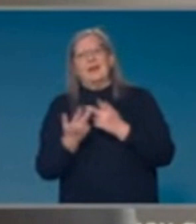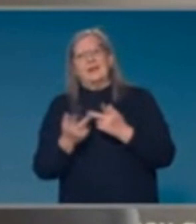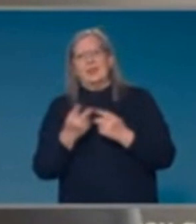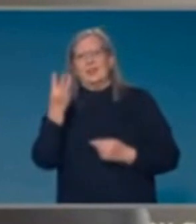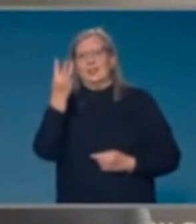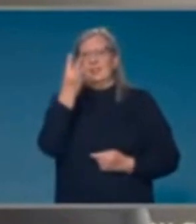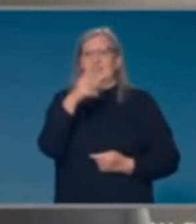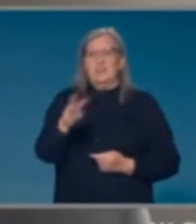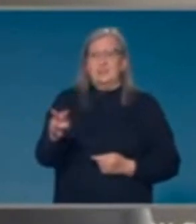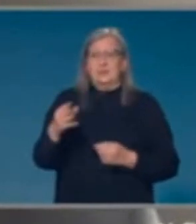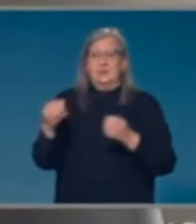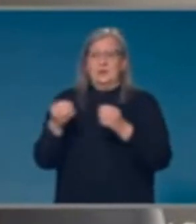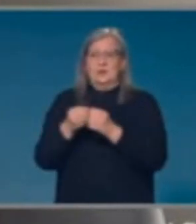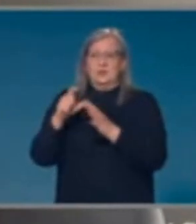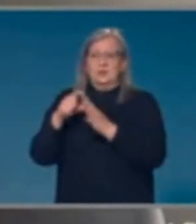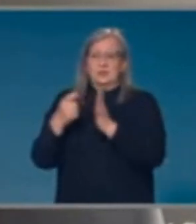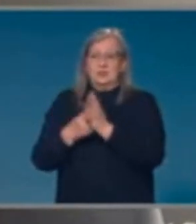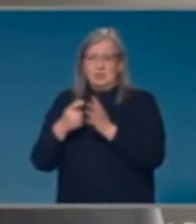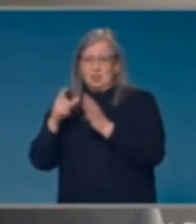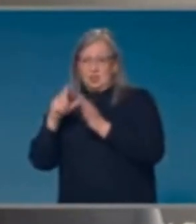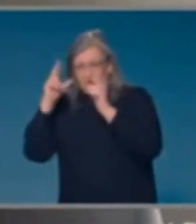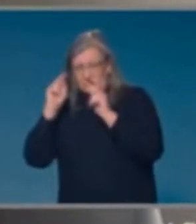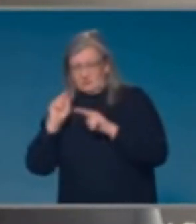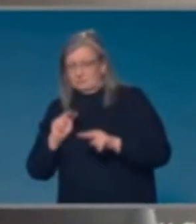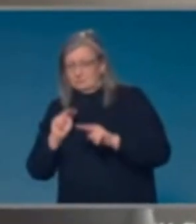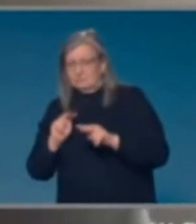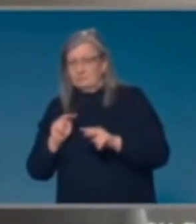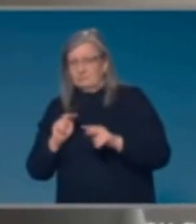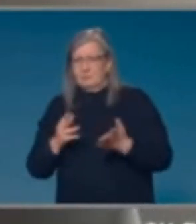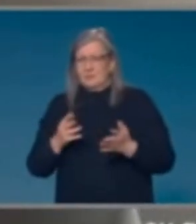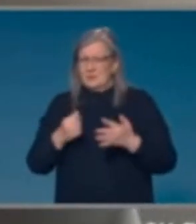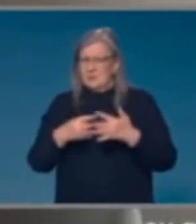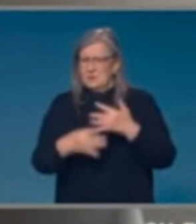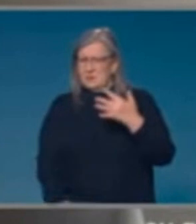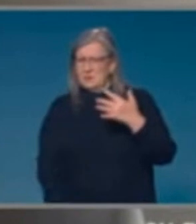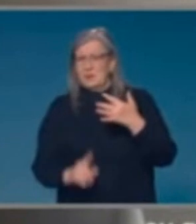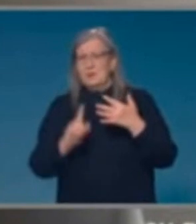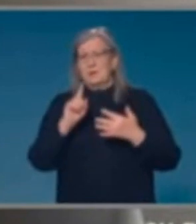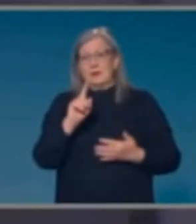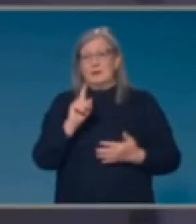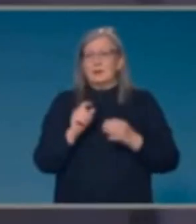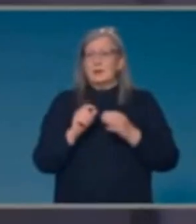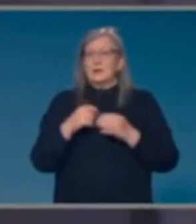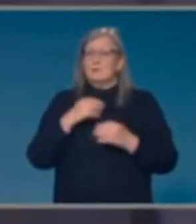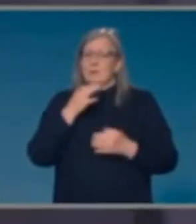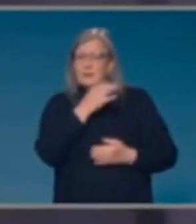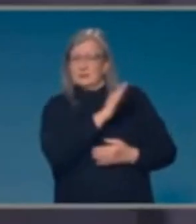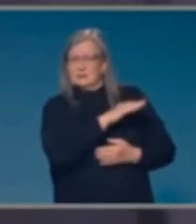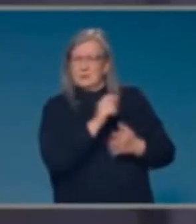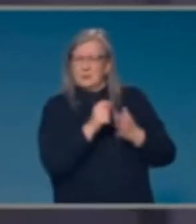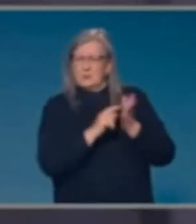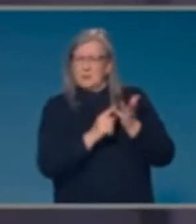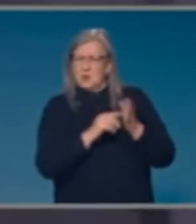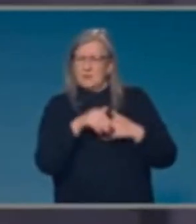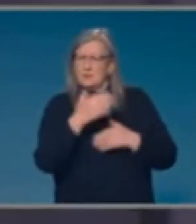across. On a particular environment, I might turn to Paul for that with regards to schools. So we're doing a lot of work at the